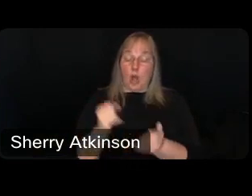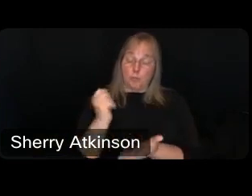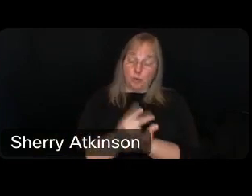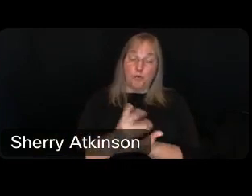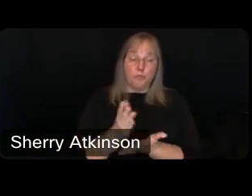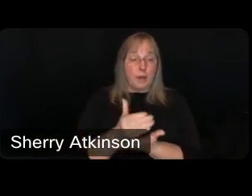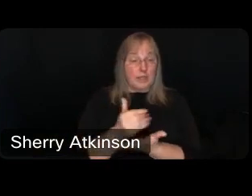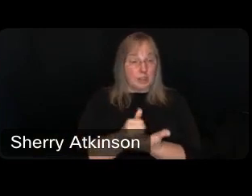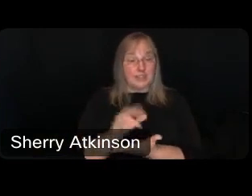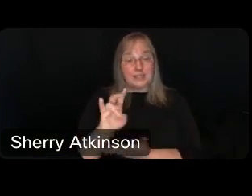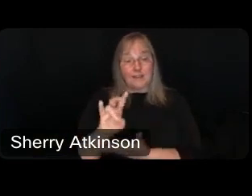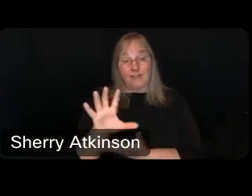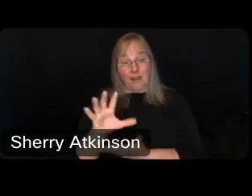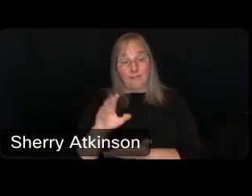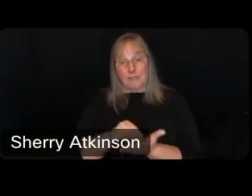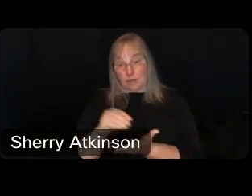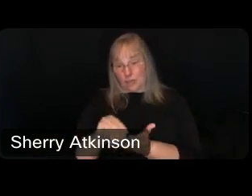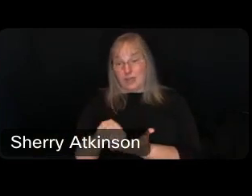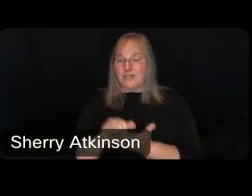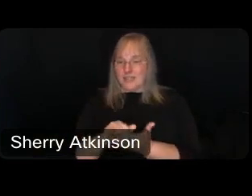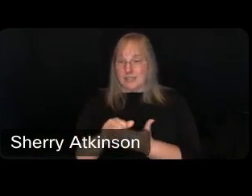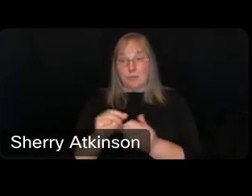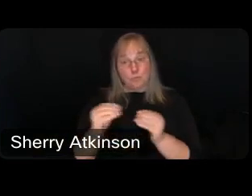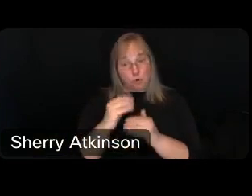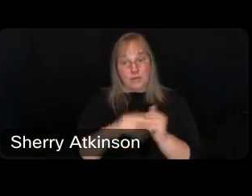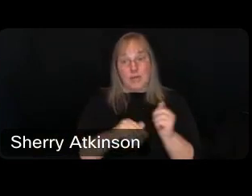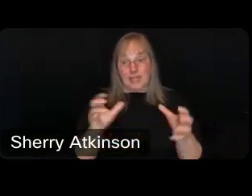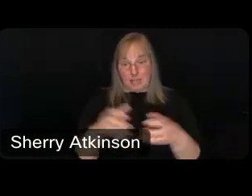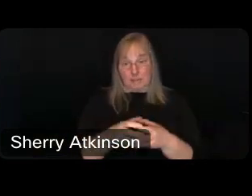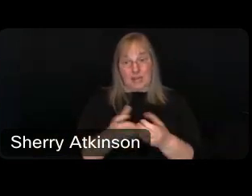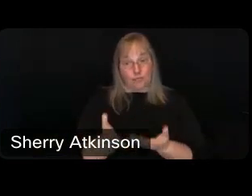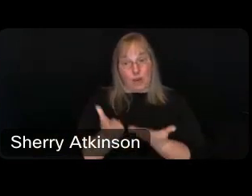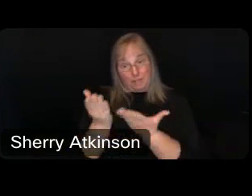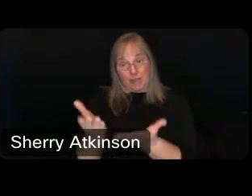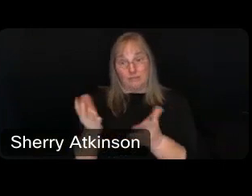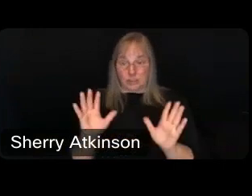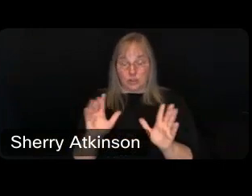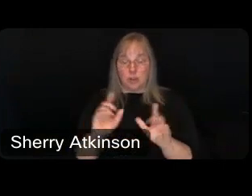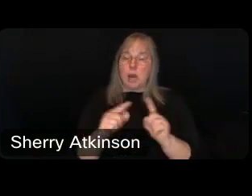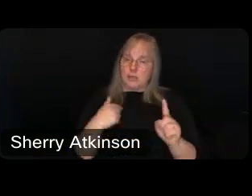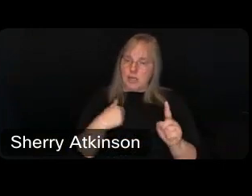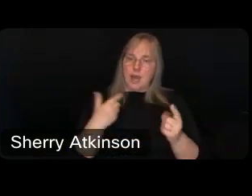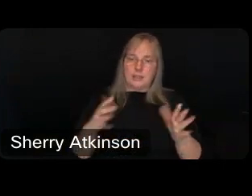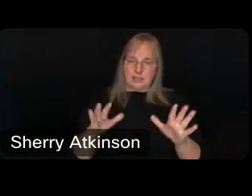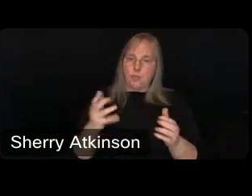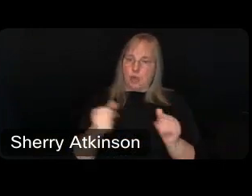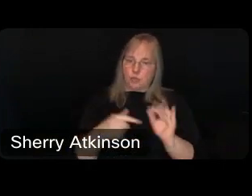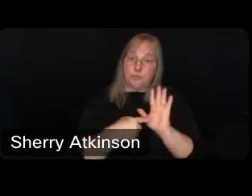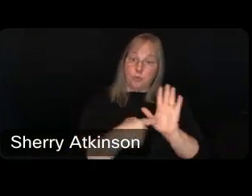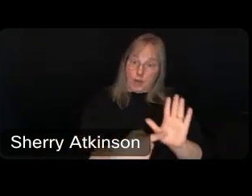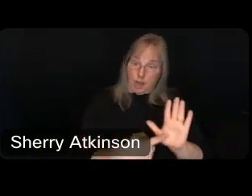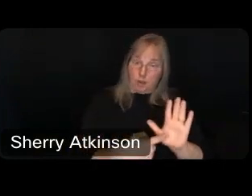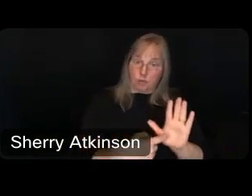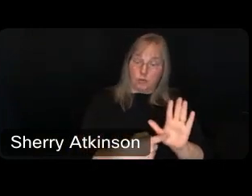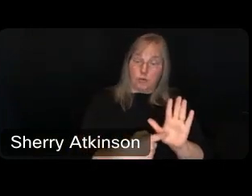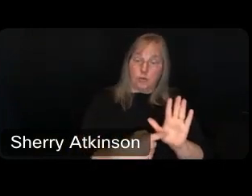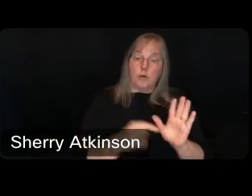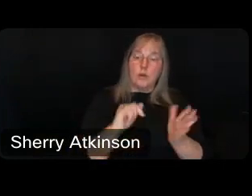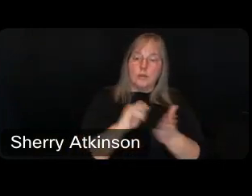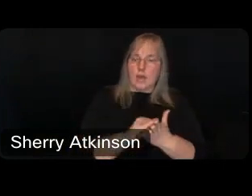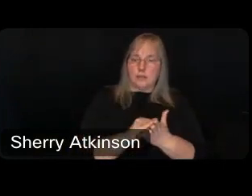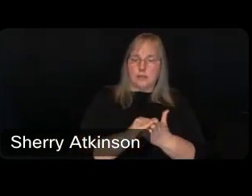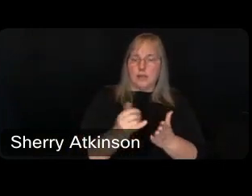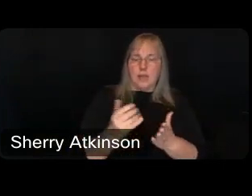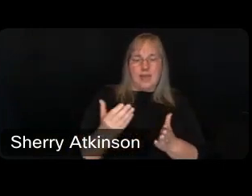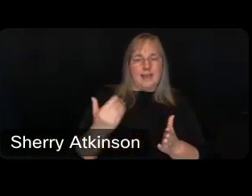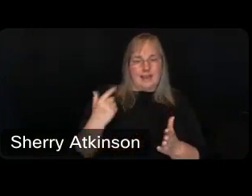higher than the committee recommendation. But I did want to point it out that in the past few